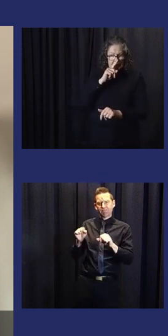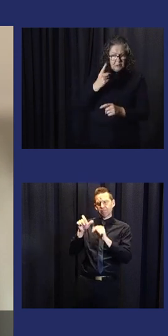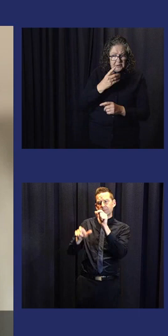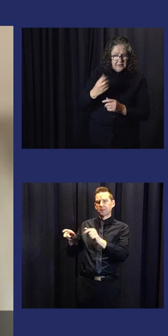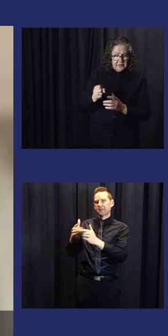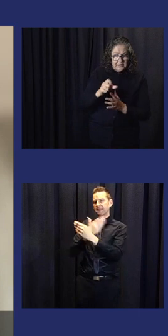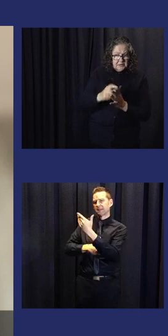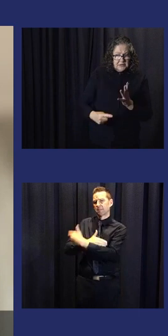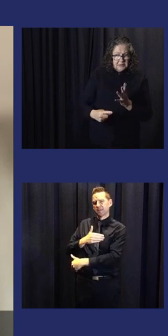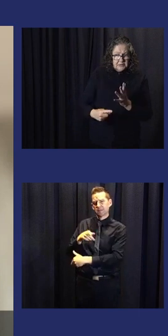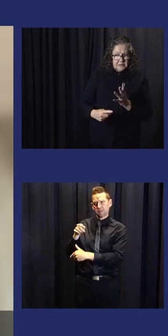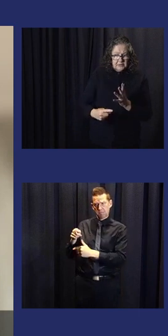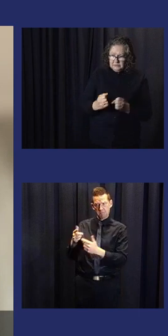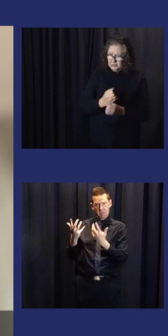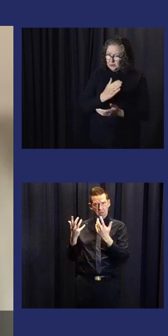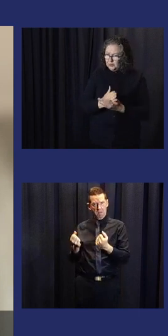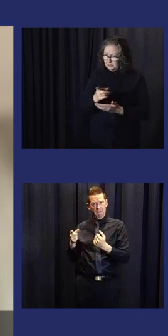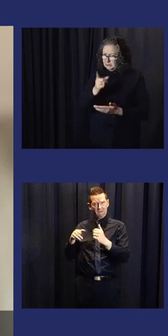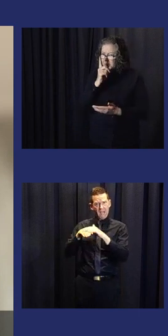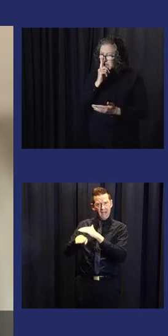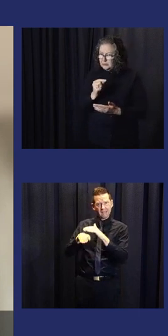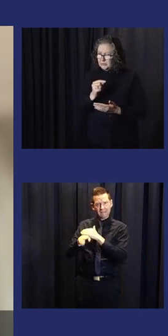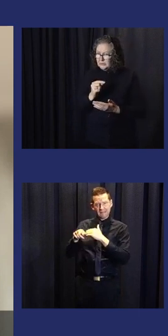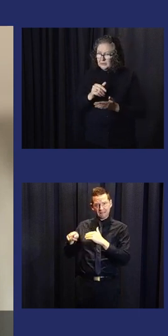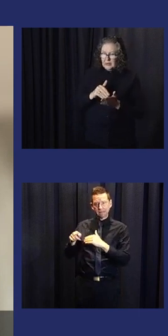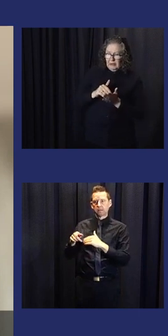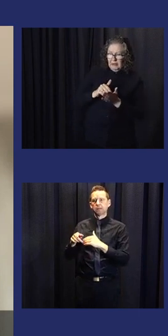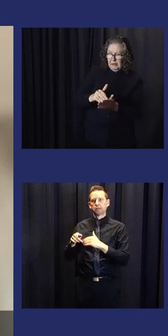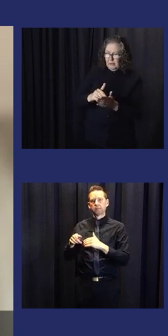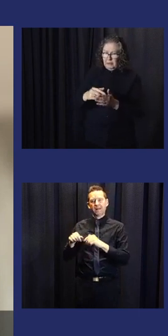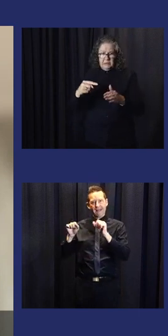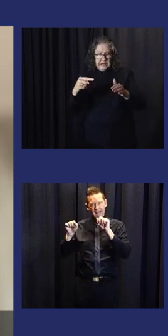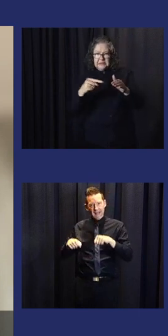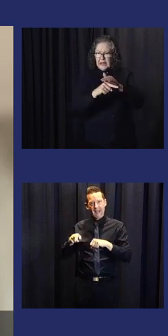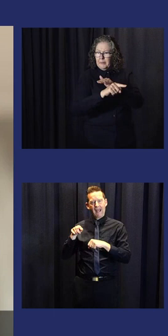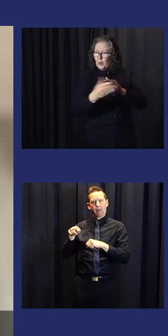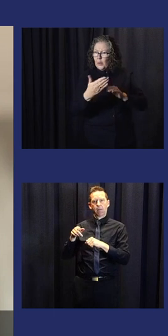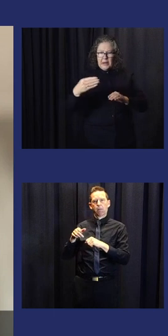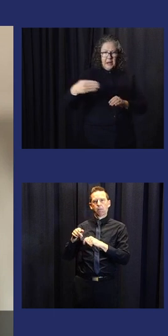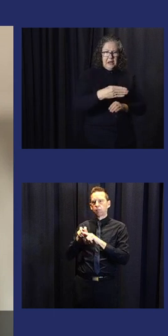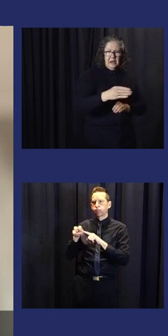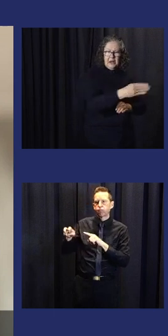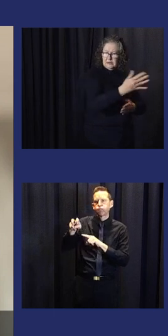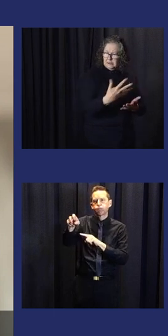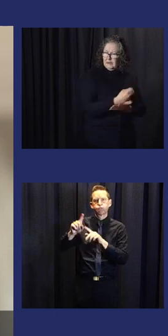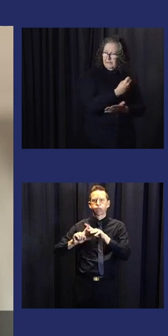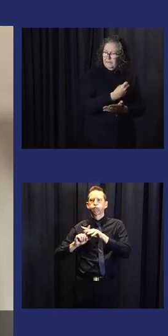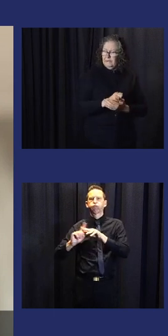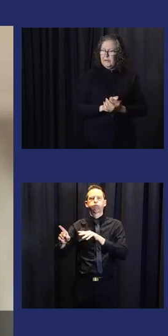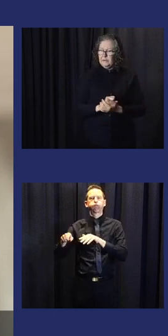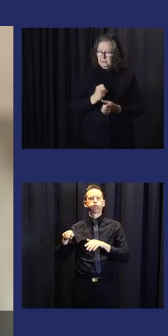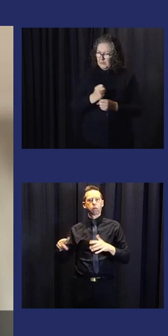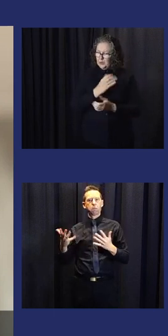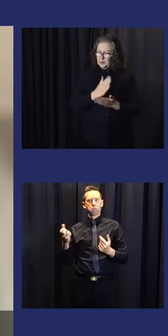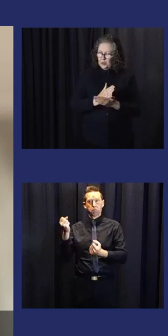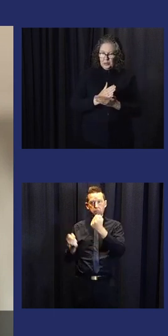they have access to humanitarian corridors, that there are mechanisms for them to